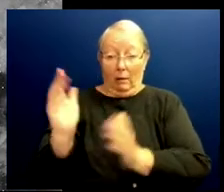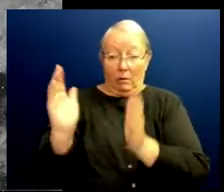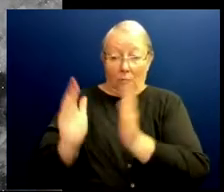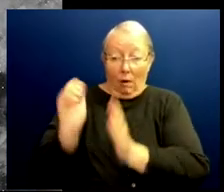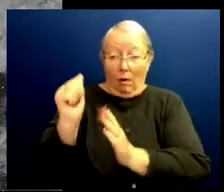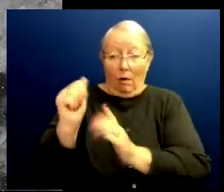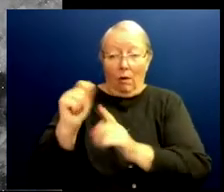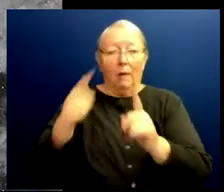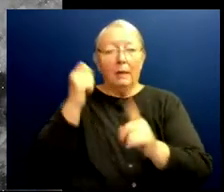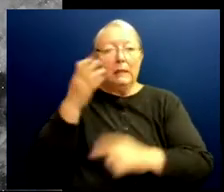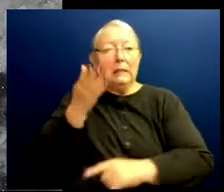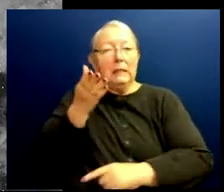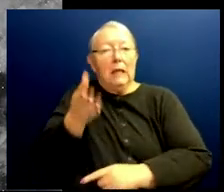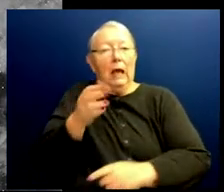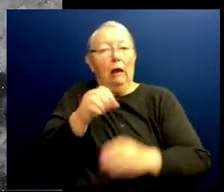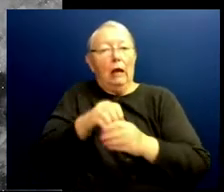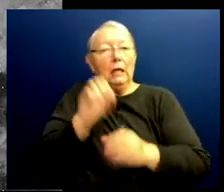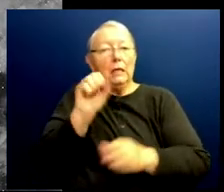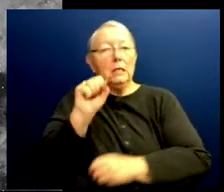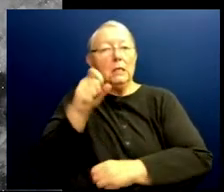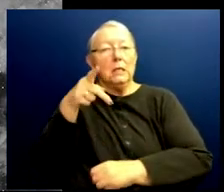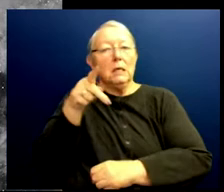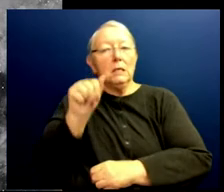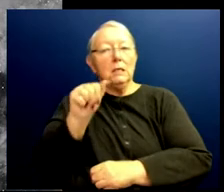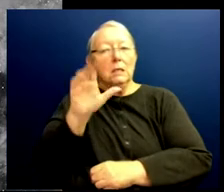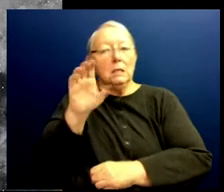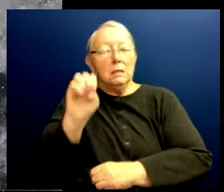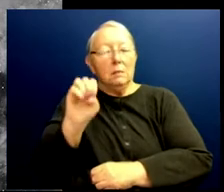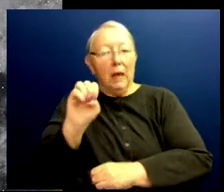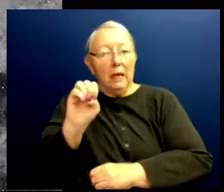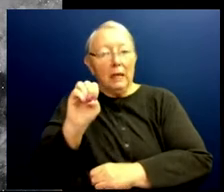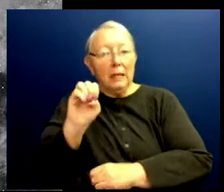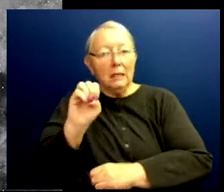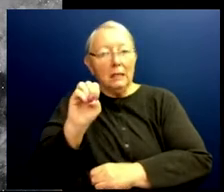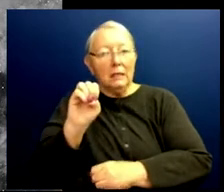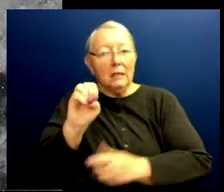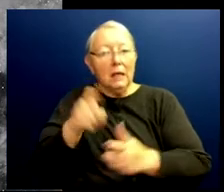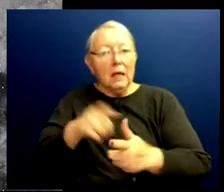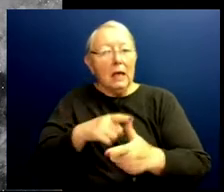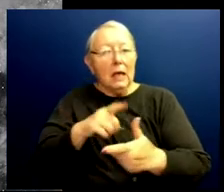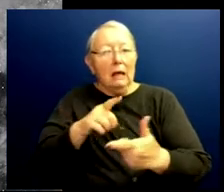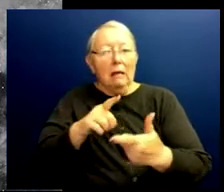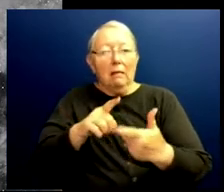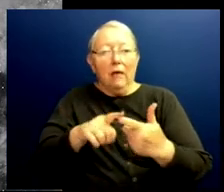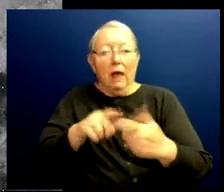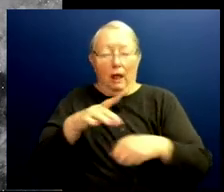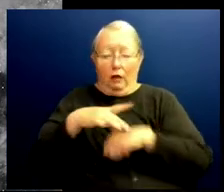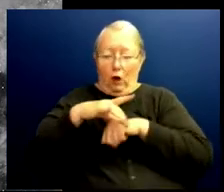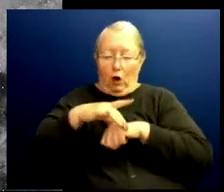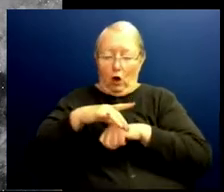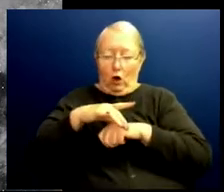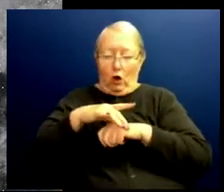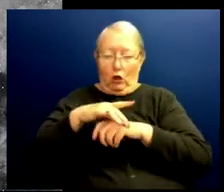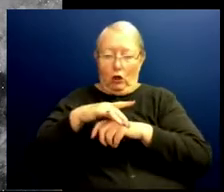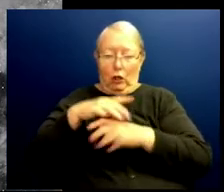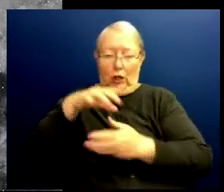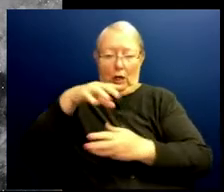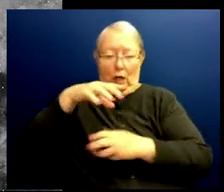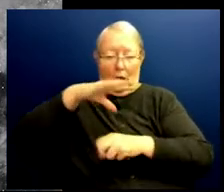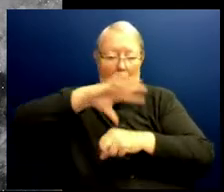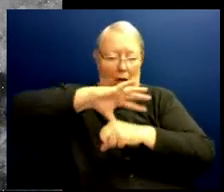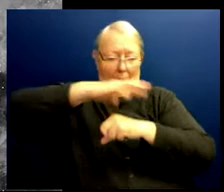and is not affected by the distortion in the Earth's atmosphere, you see a much